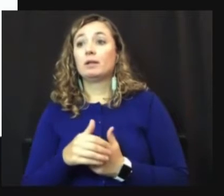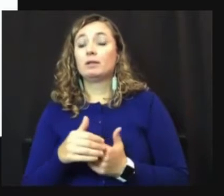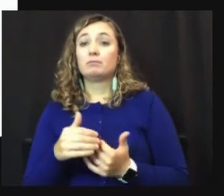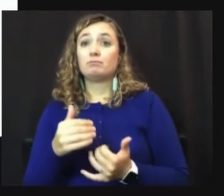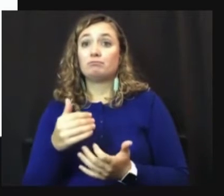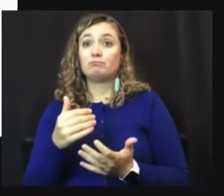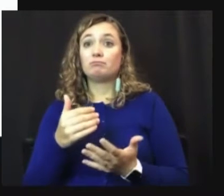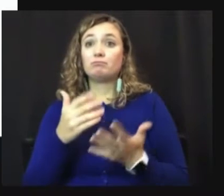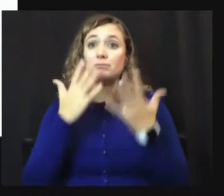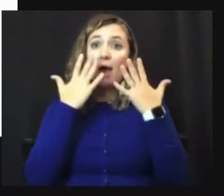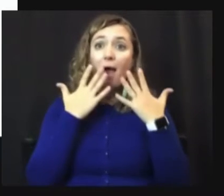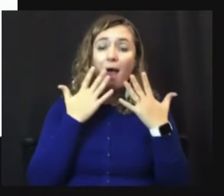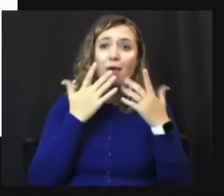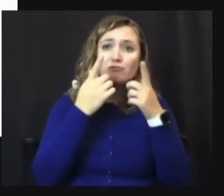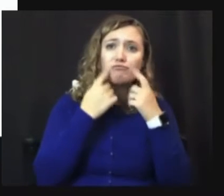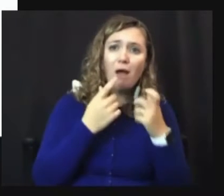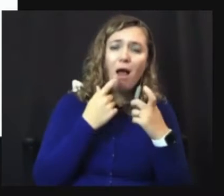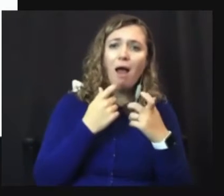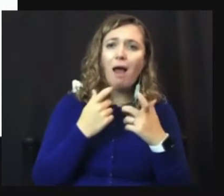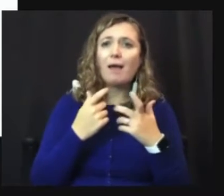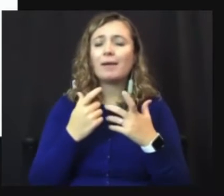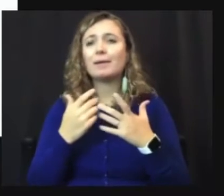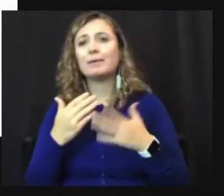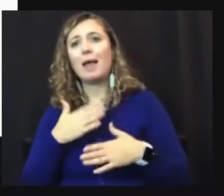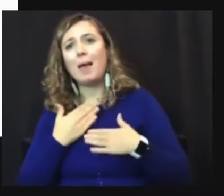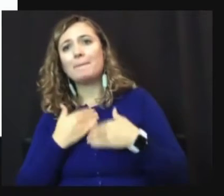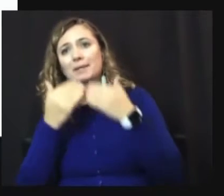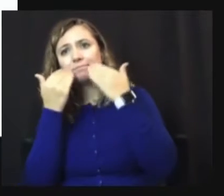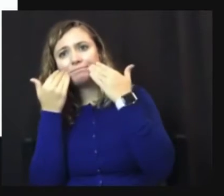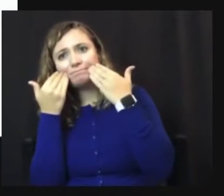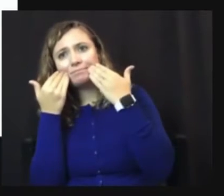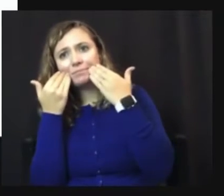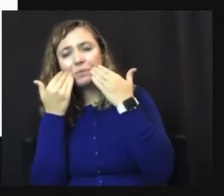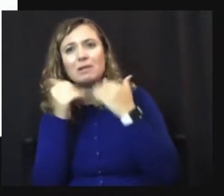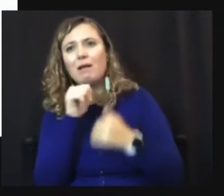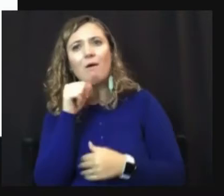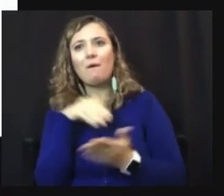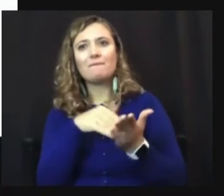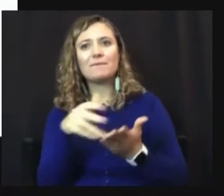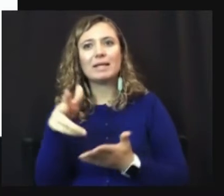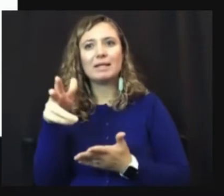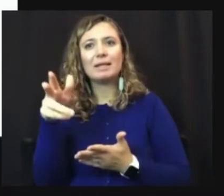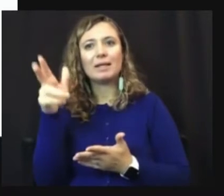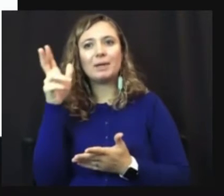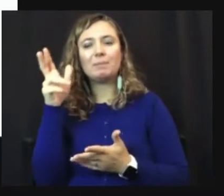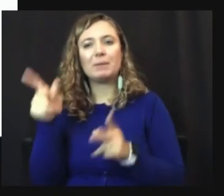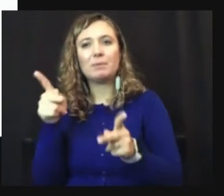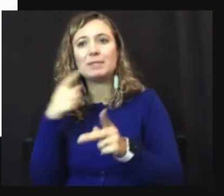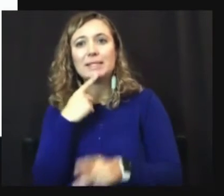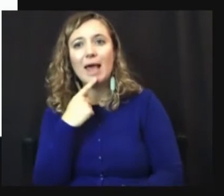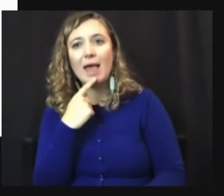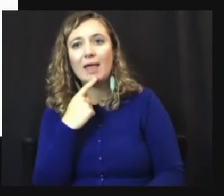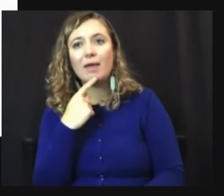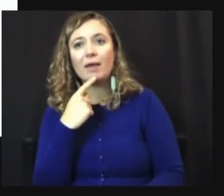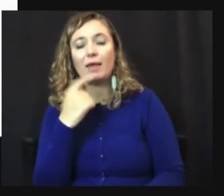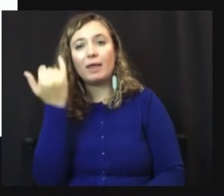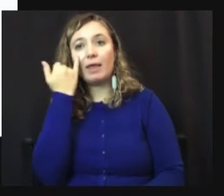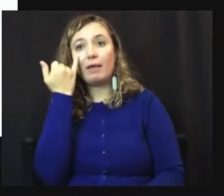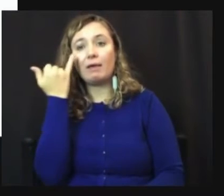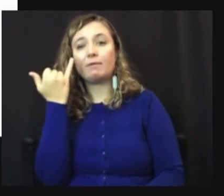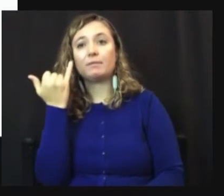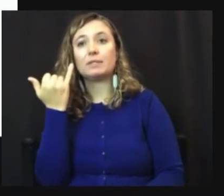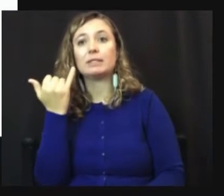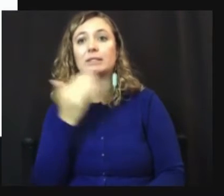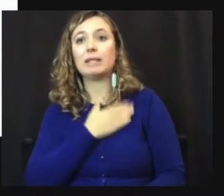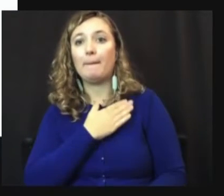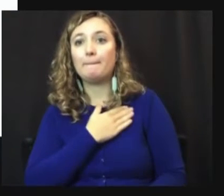someone smiles, they're happy. We don't often hear when this person is tapping their chest, they're sad.